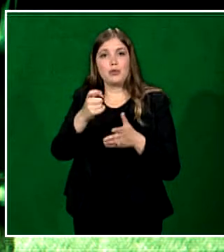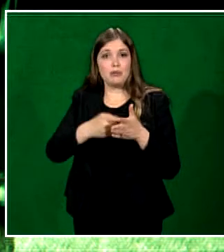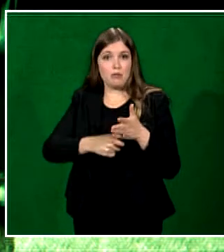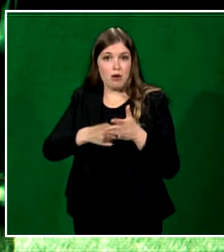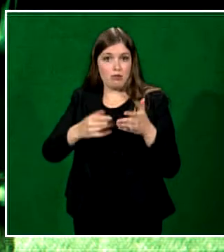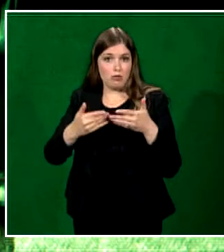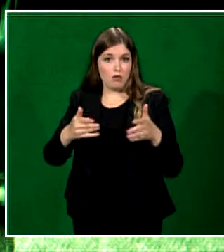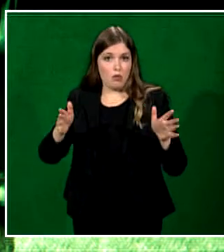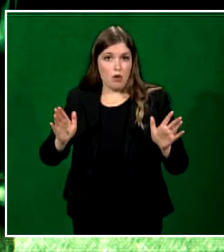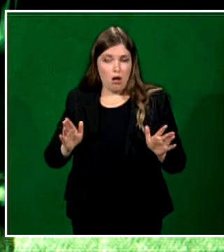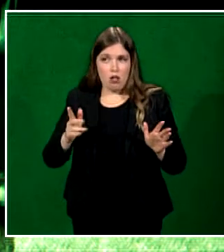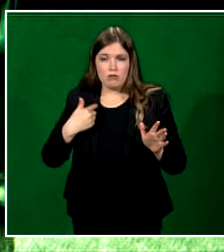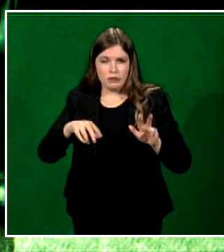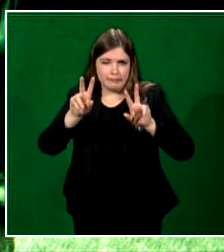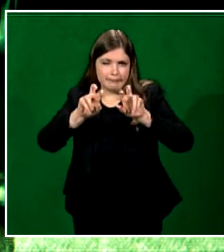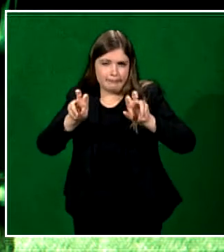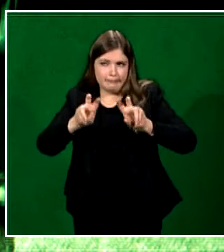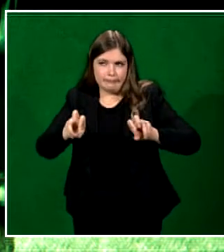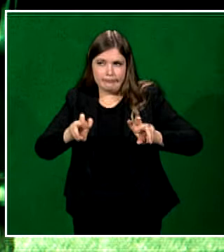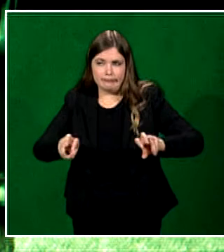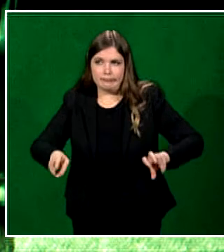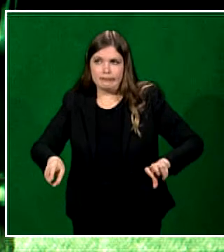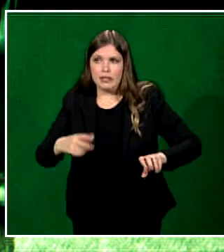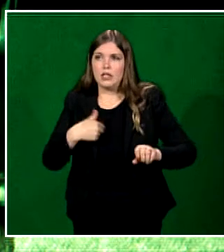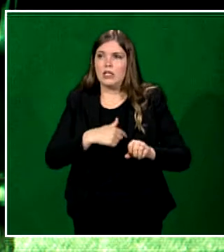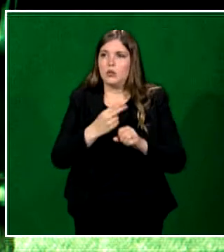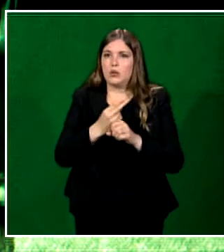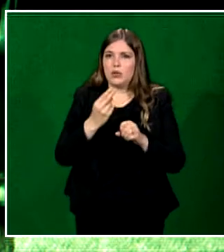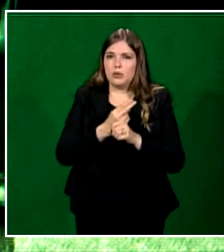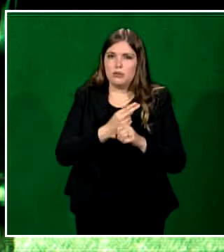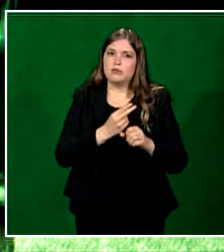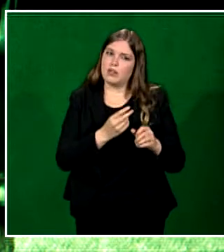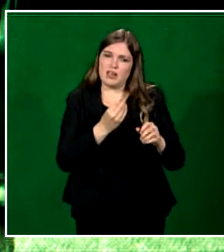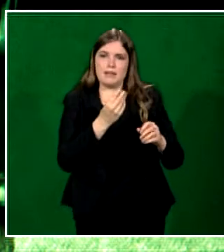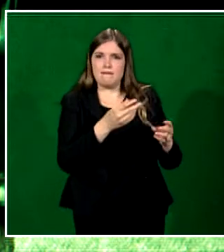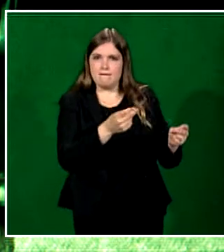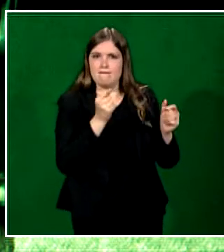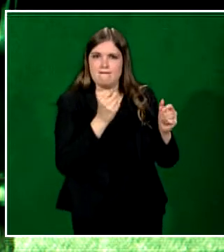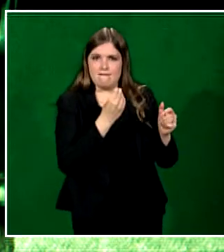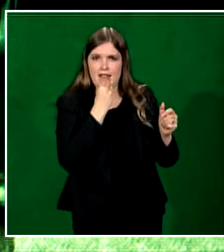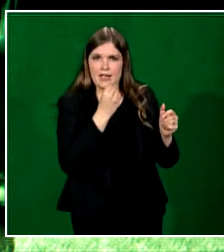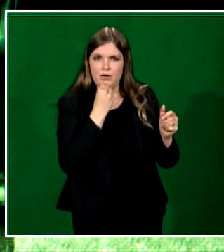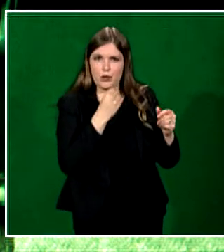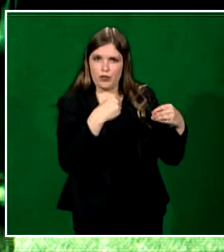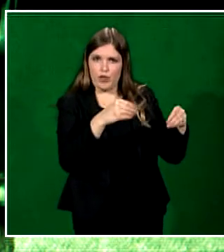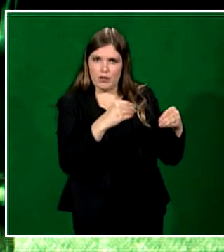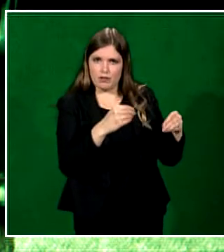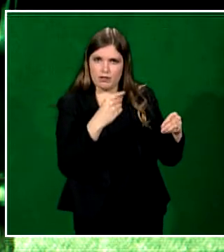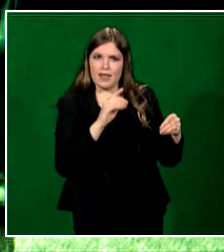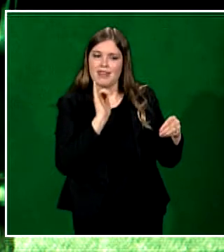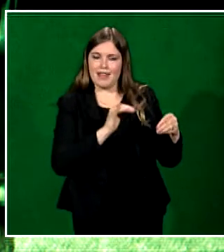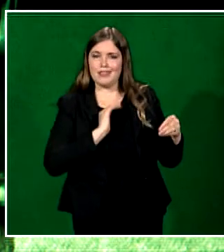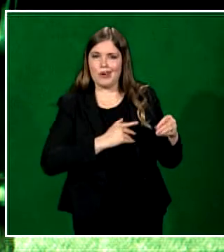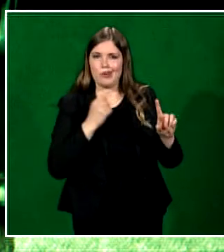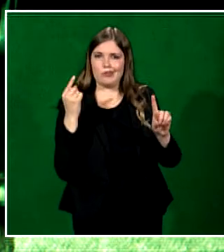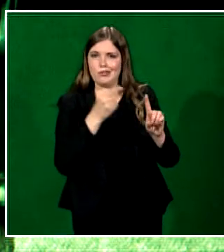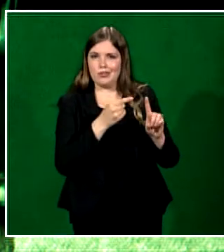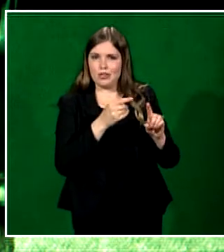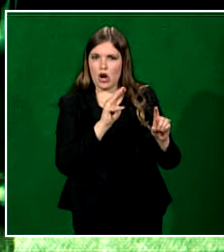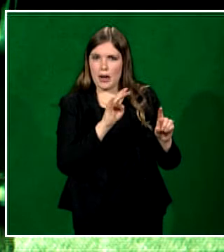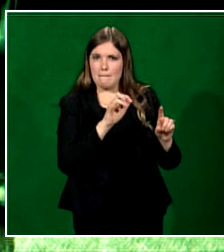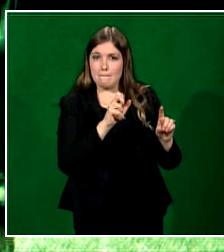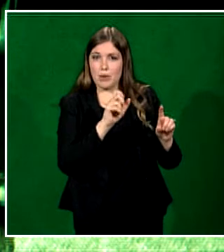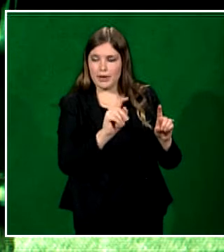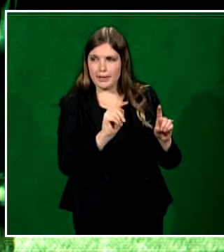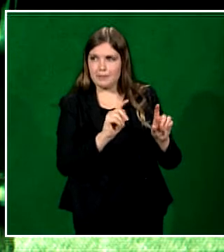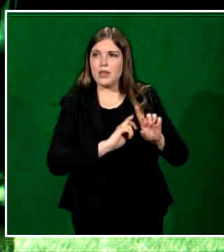packaging material in our economic analysis used by fast food vendors, who are our target beachhead market. Clearly, ours slightly exceeds the price of what's on the